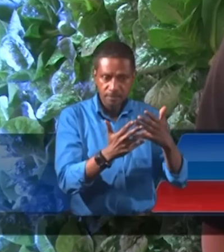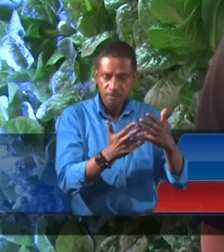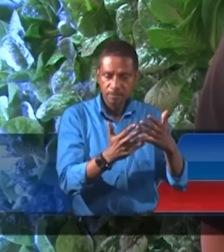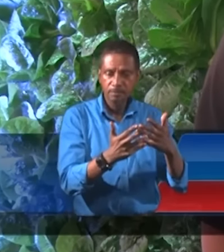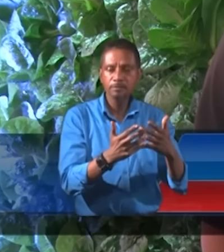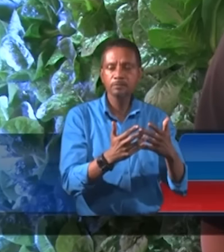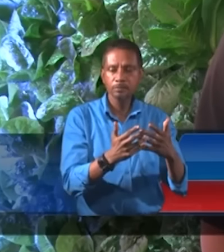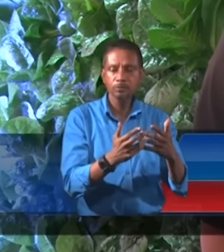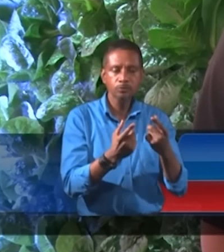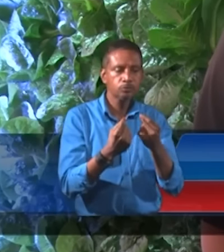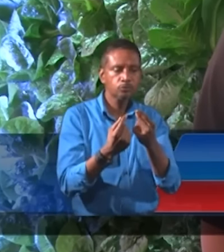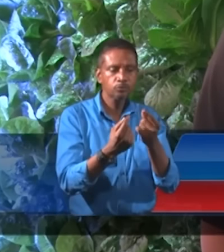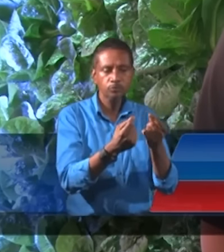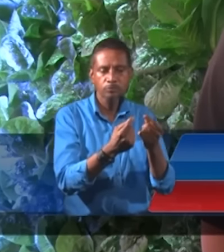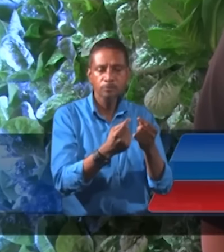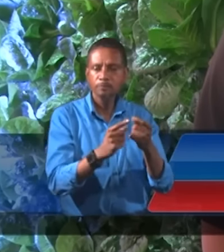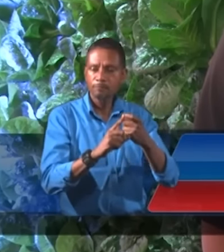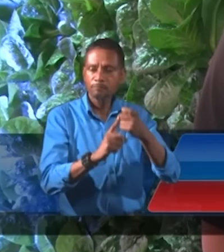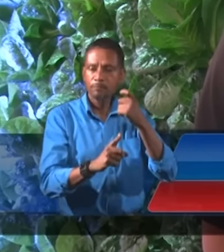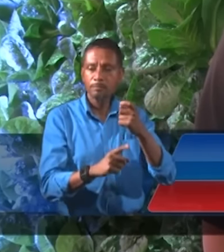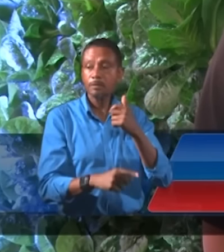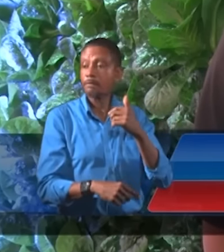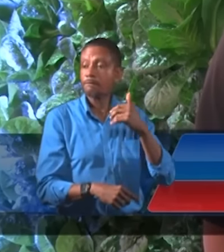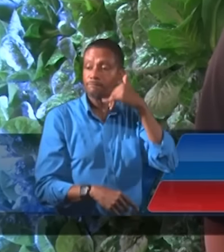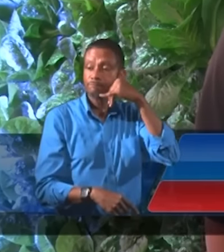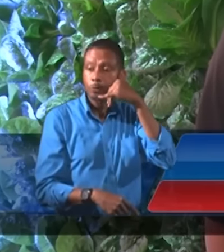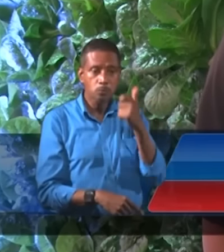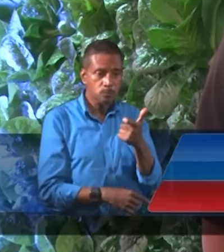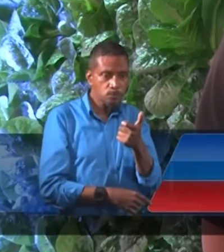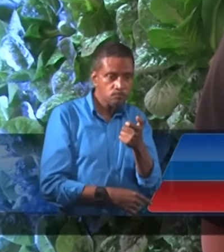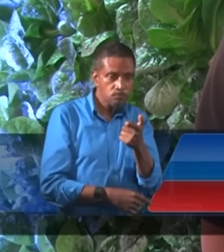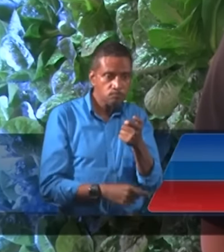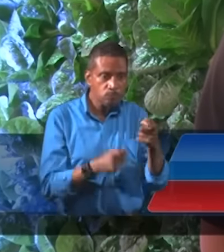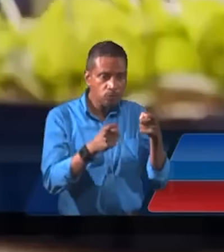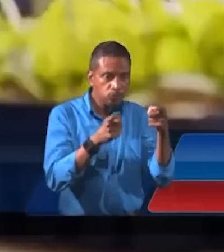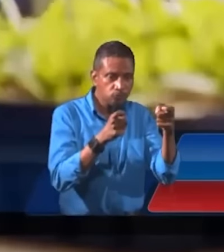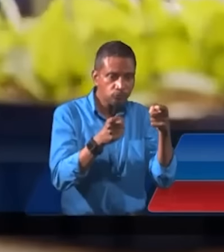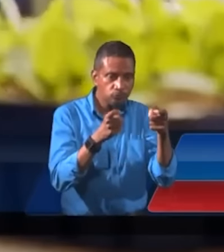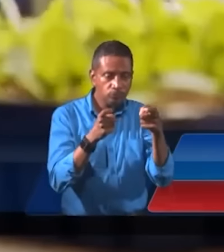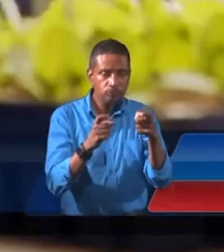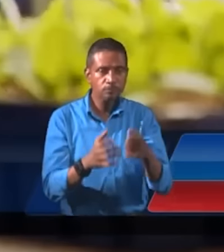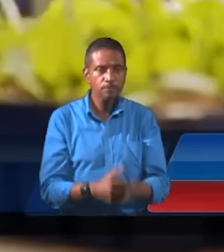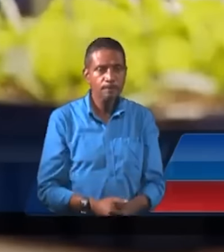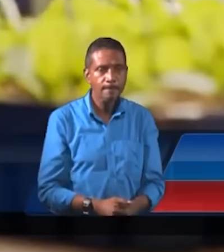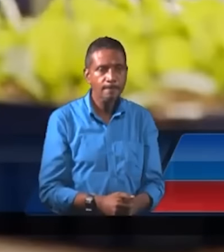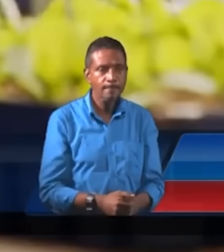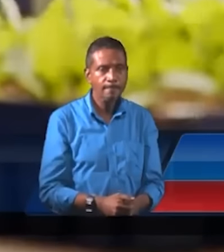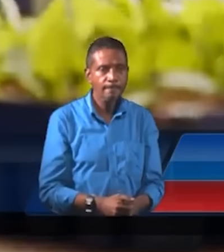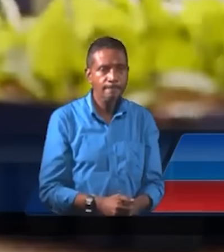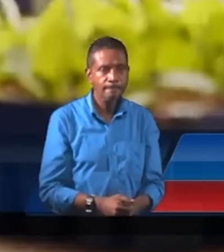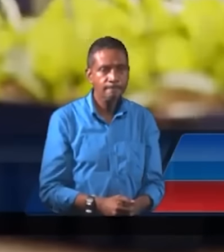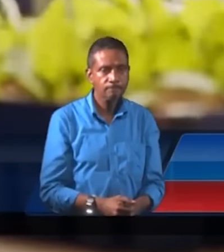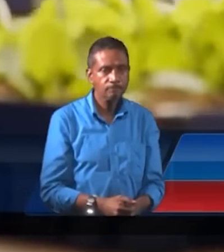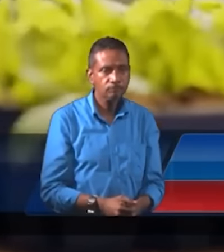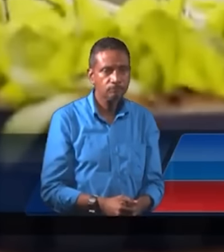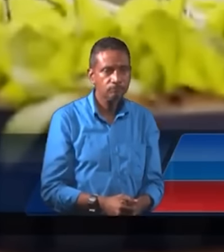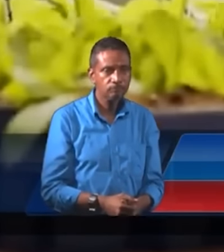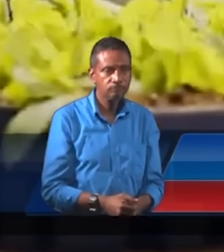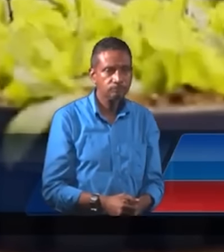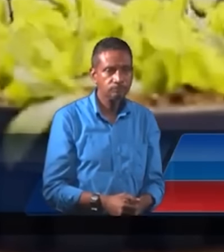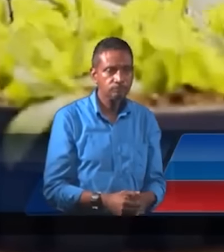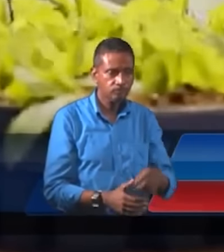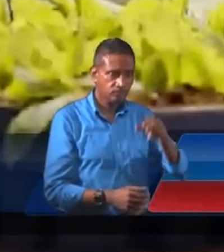the ease of your phone and can be monitored that way as well. Emerging technologies such as